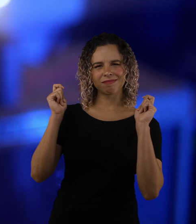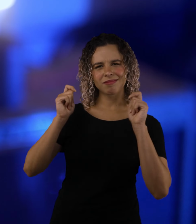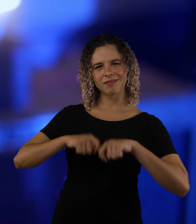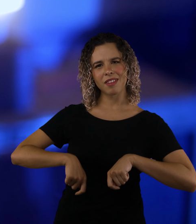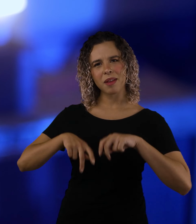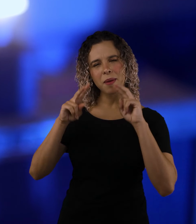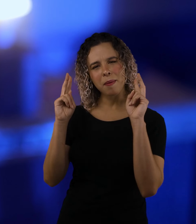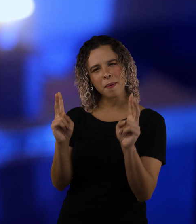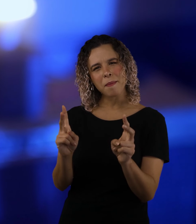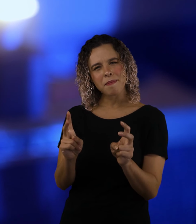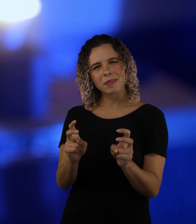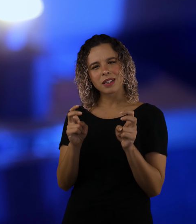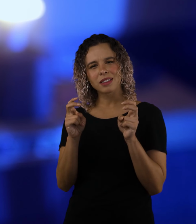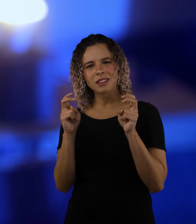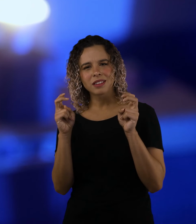see